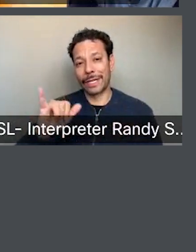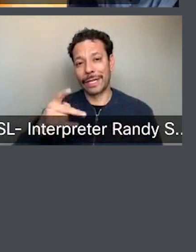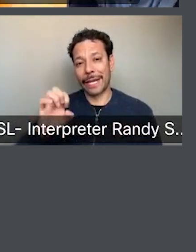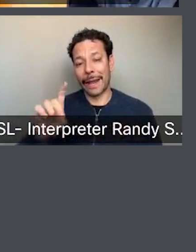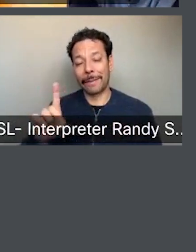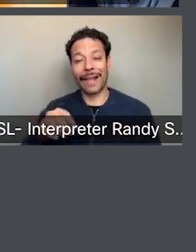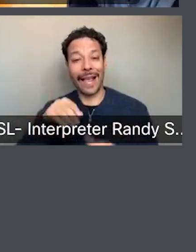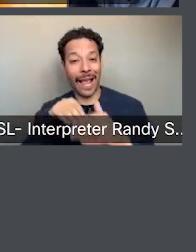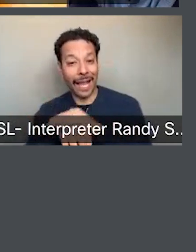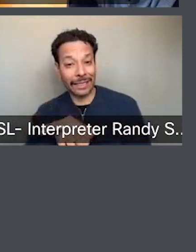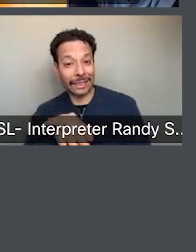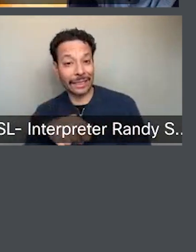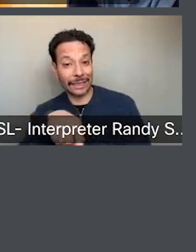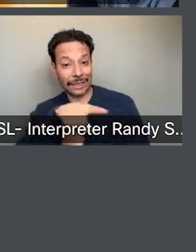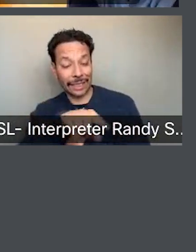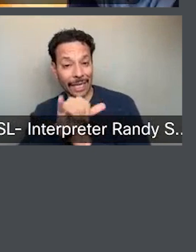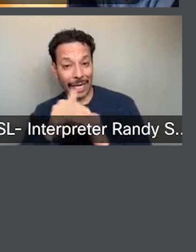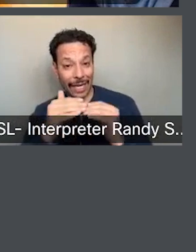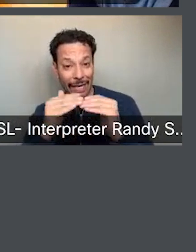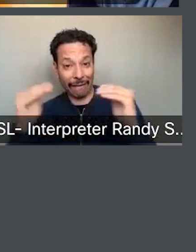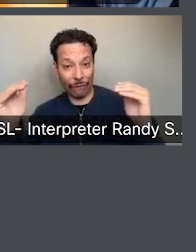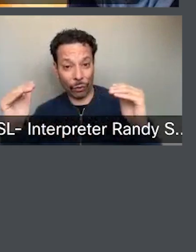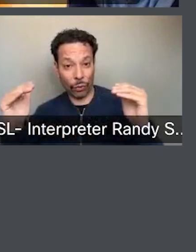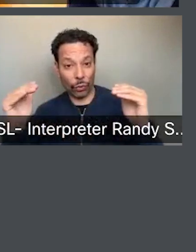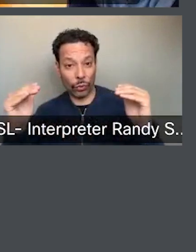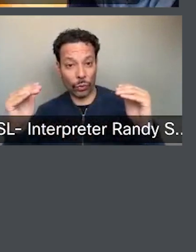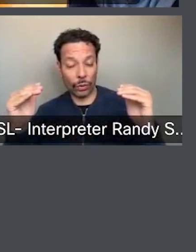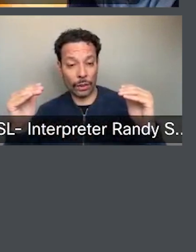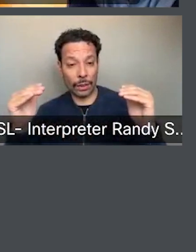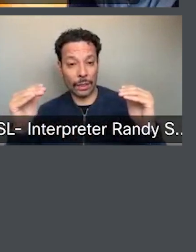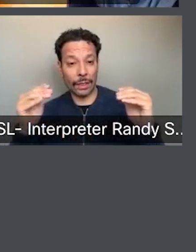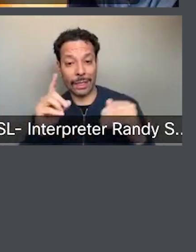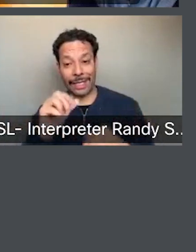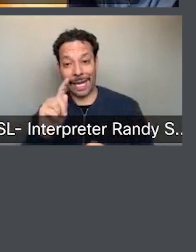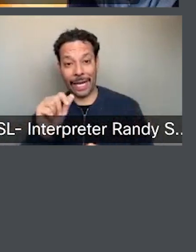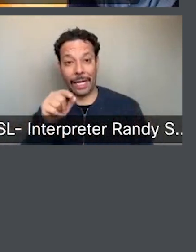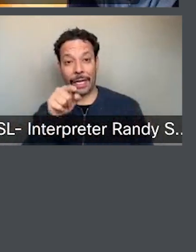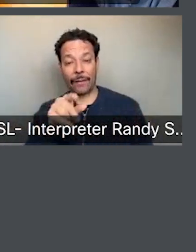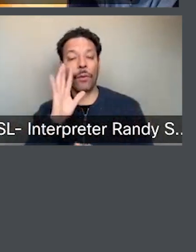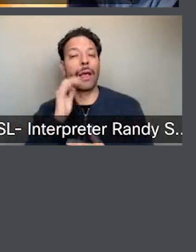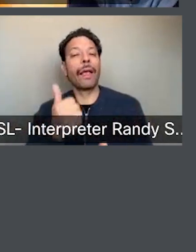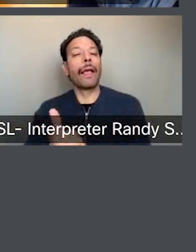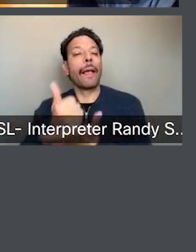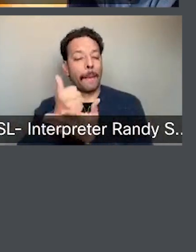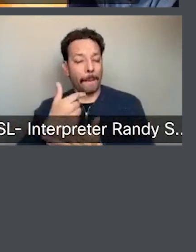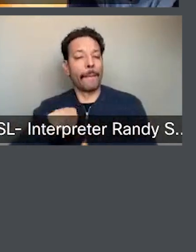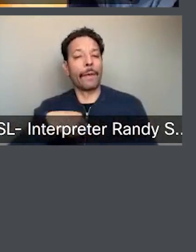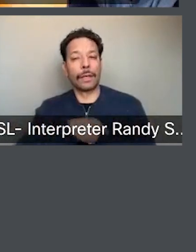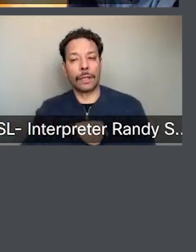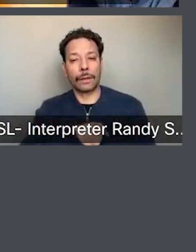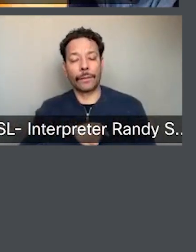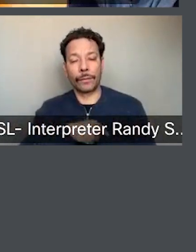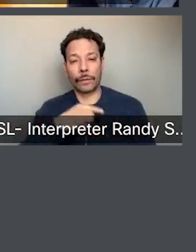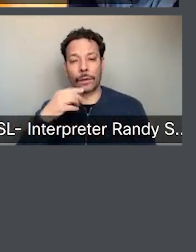Access to that level of data will help us come up with better answers than we